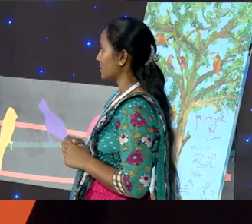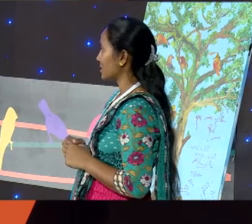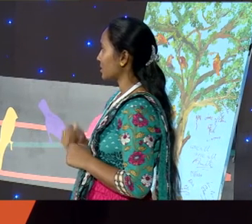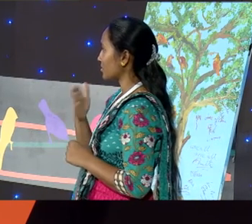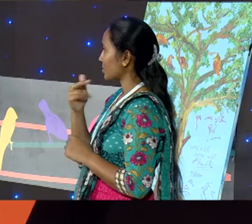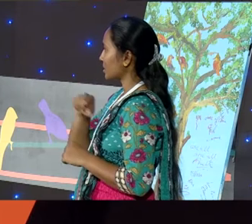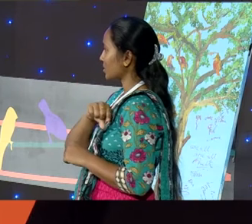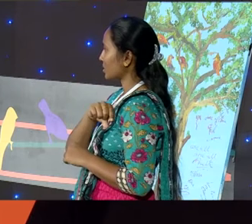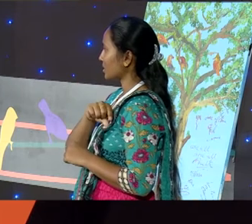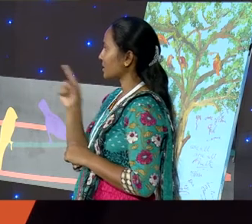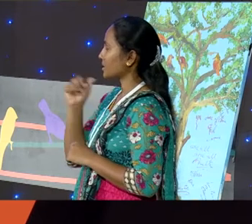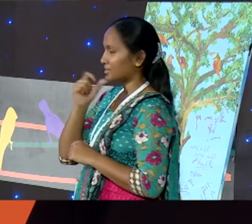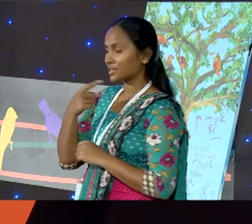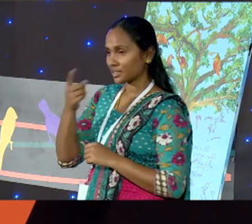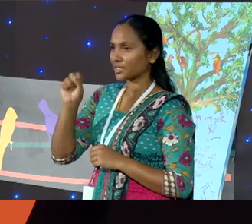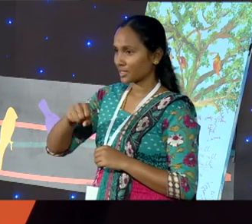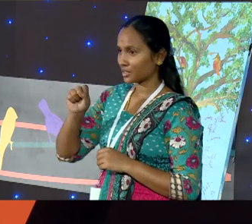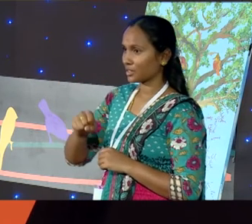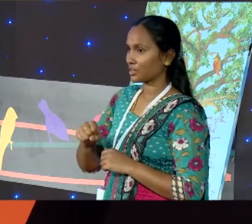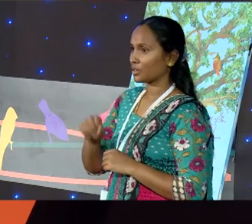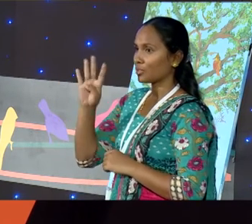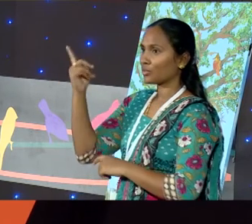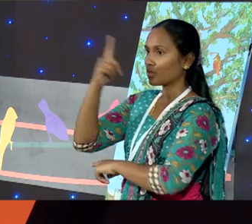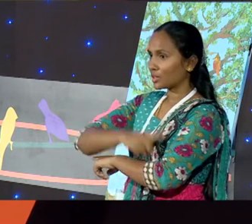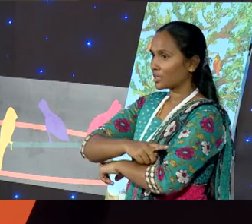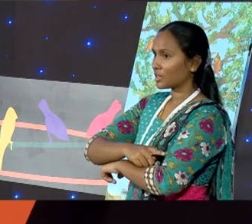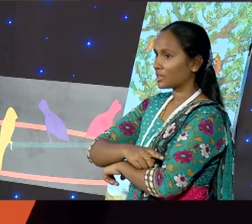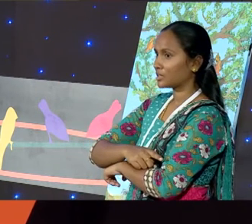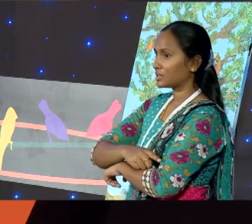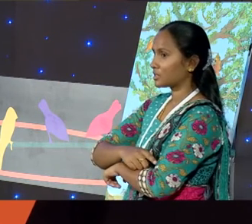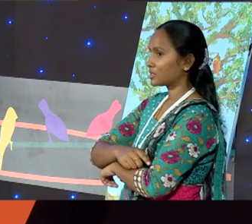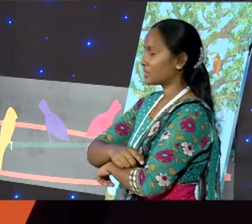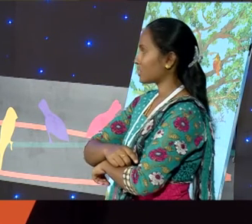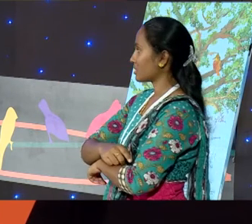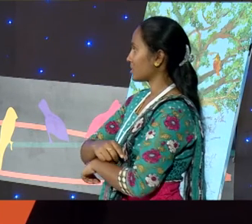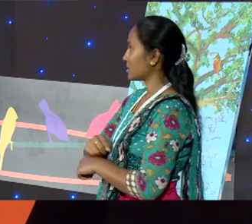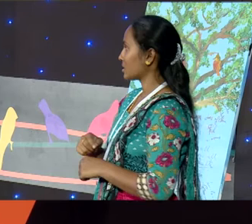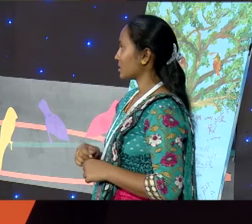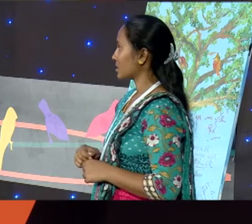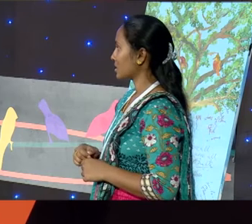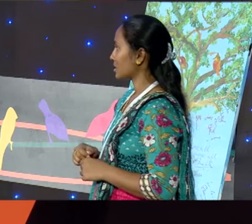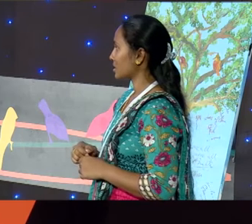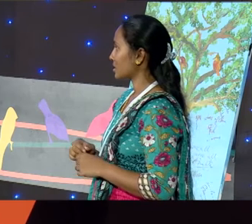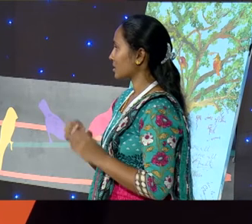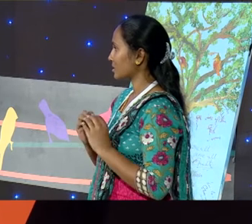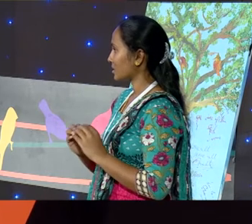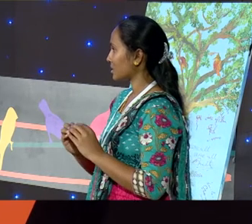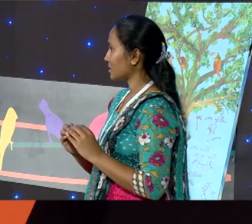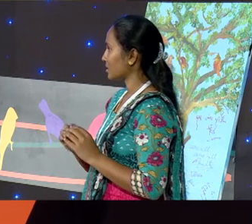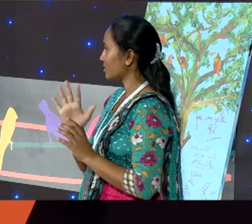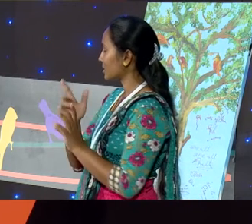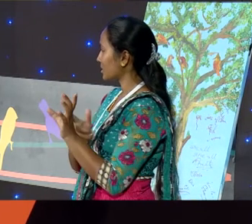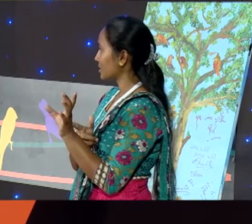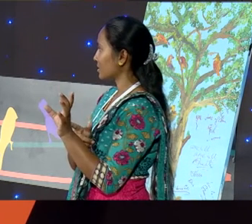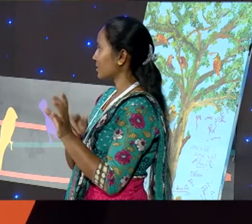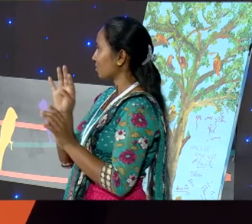in the country. And I said yes. For 4 days, I did go up one floor every day to the economics classroom, which had been up for 125 years.